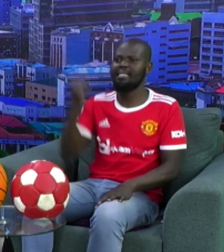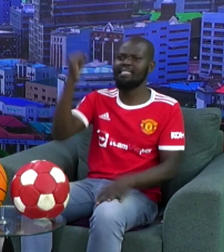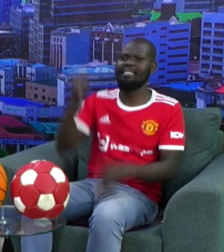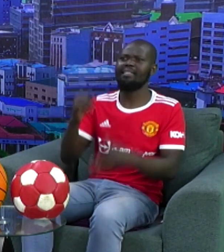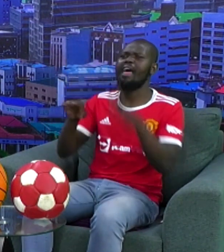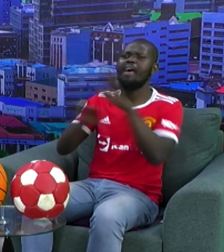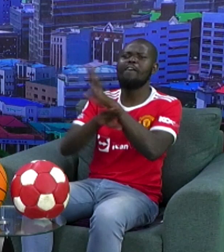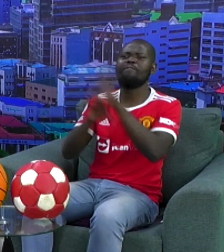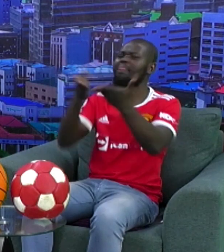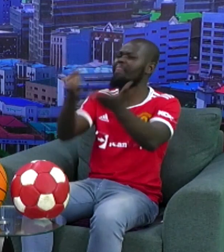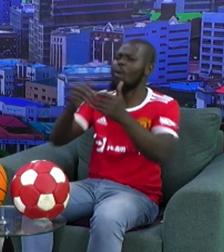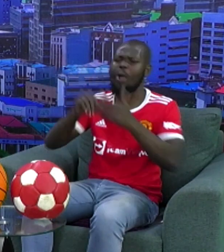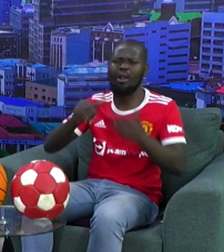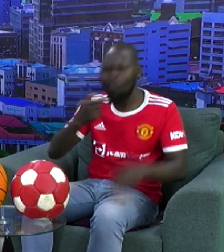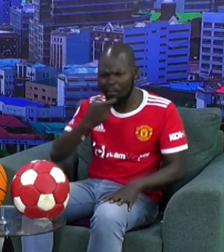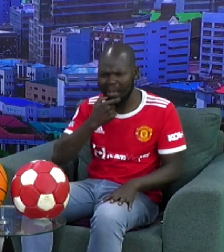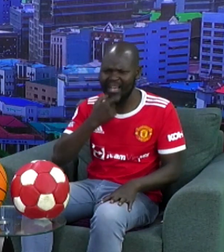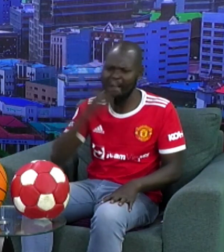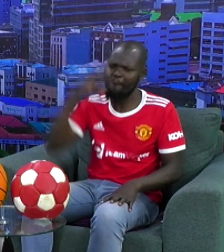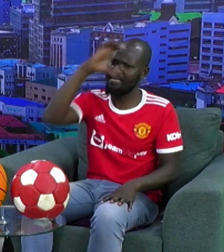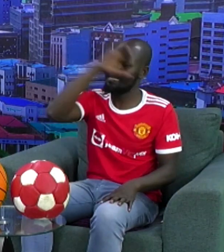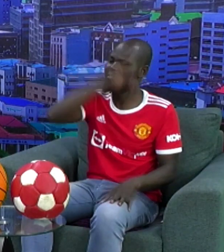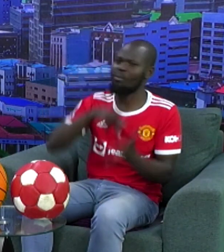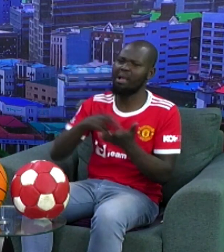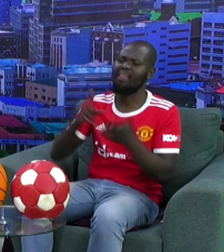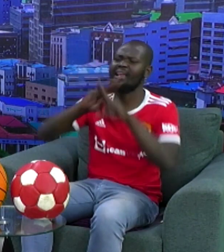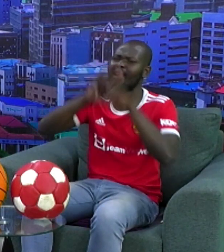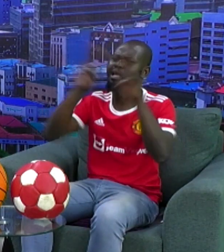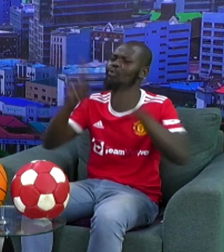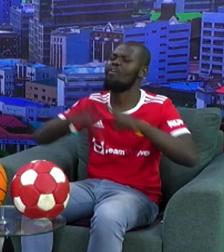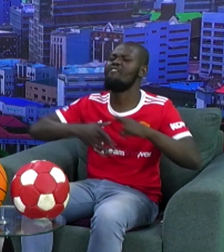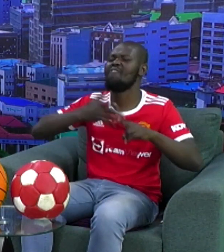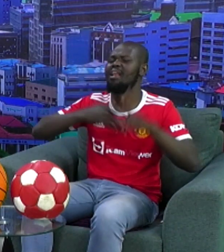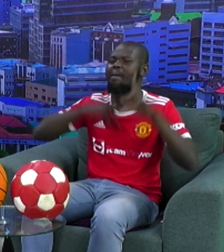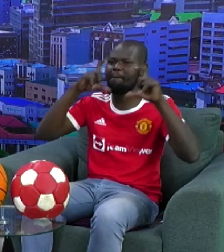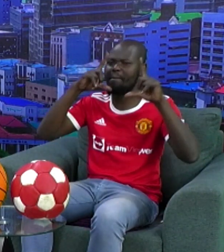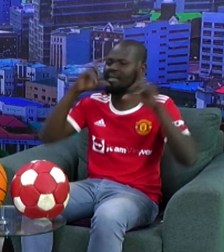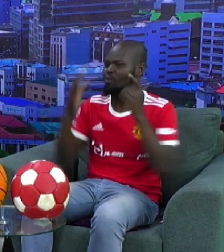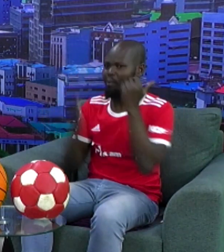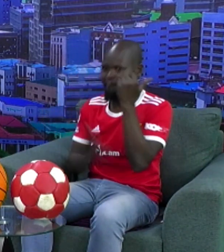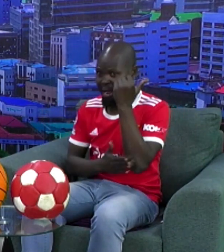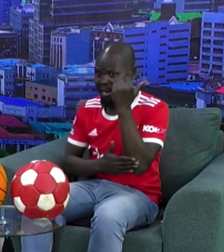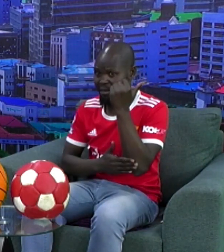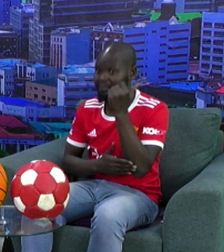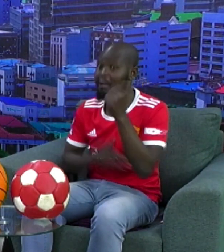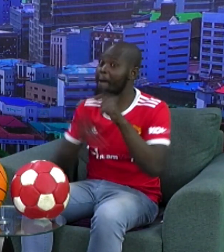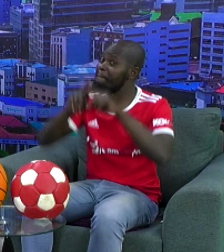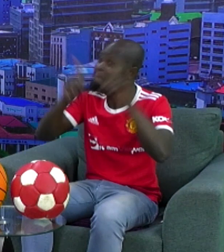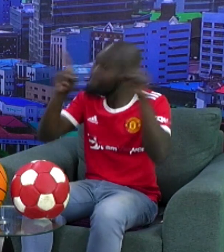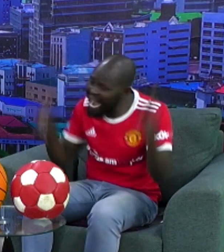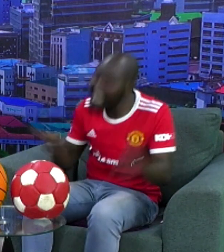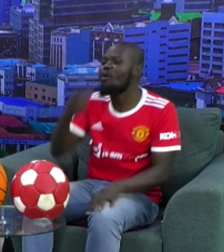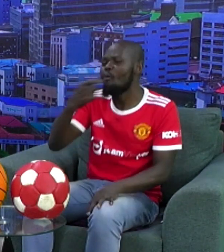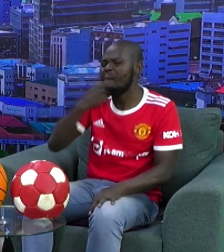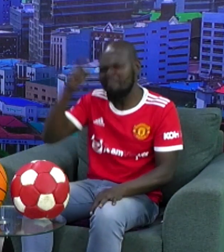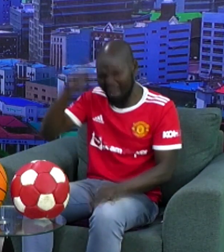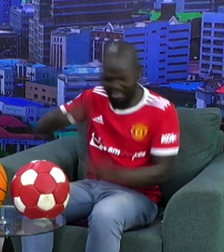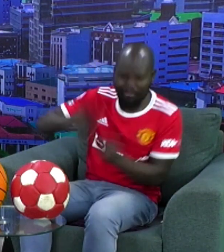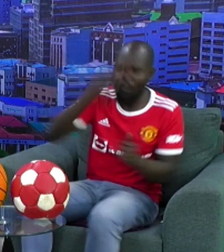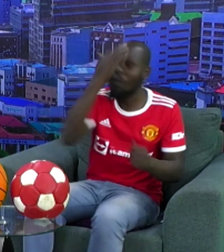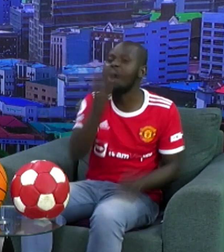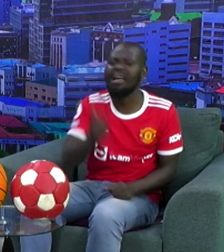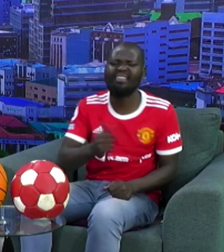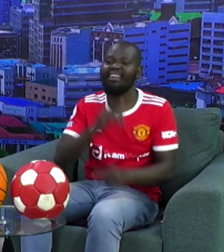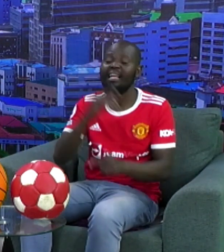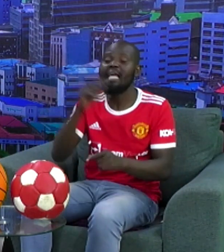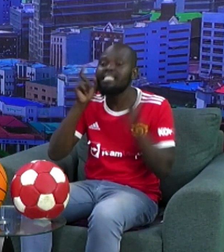AFCON, right. Mozart bet and everything, but Gor Mahia haven't missed international fixtures.